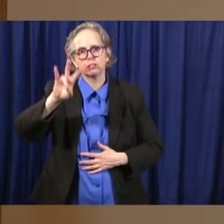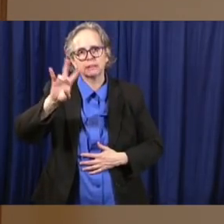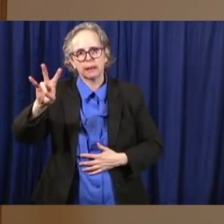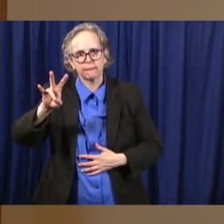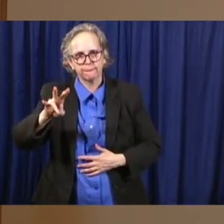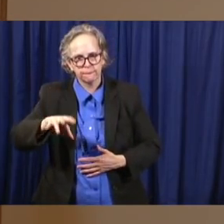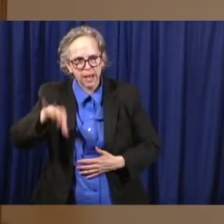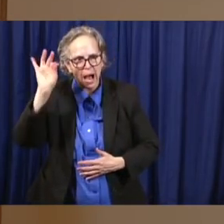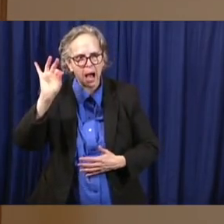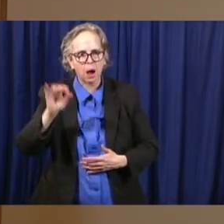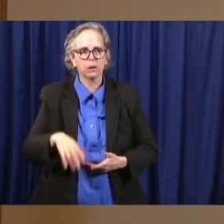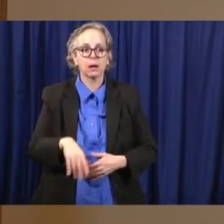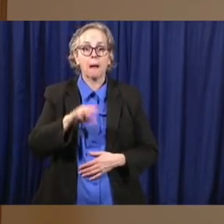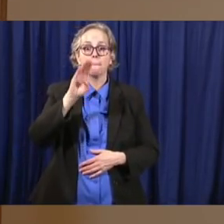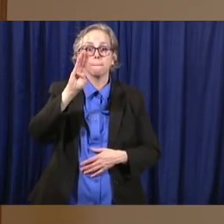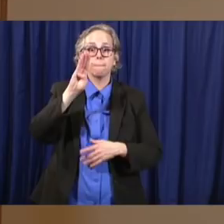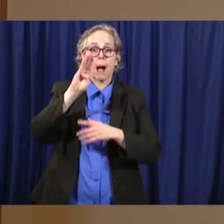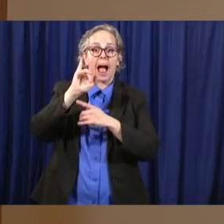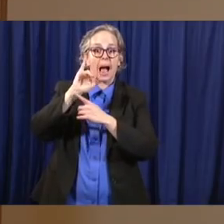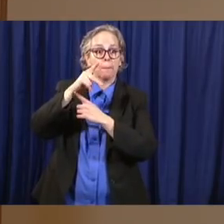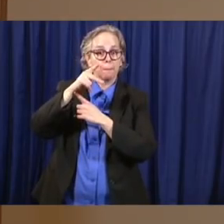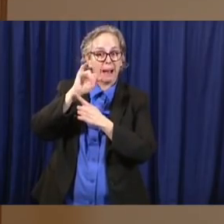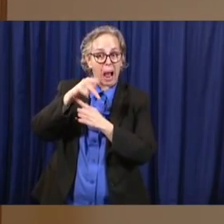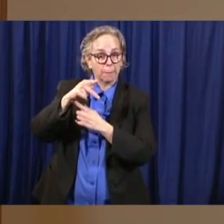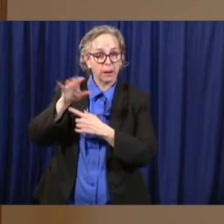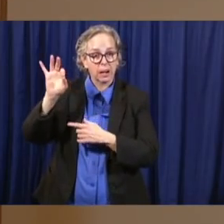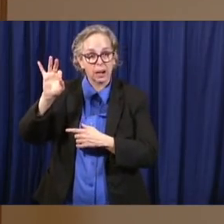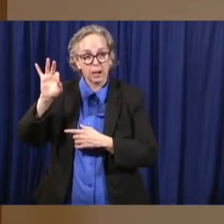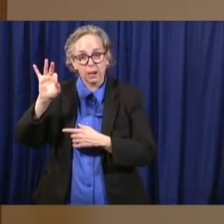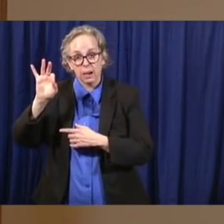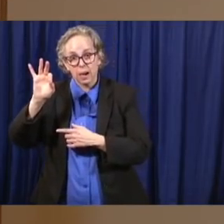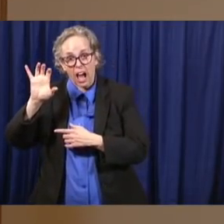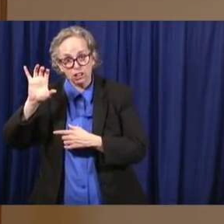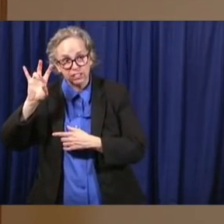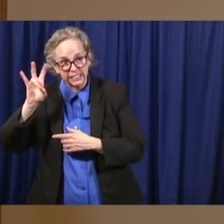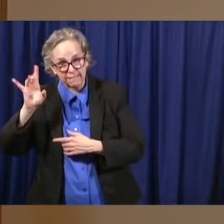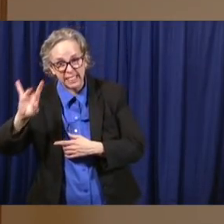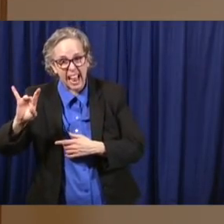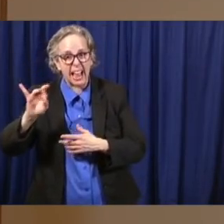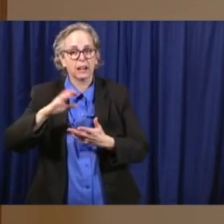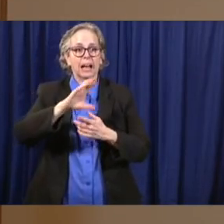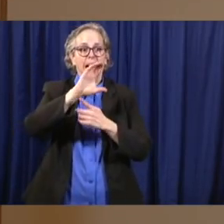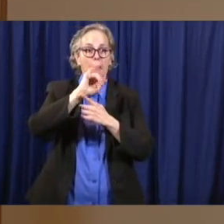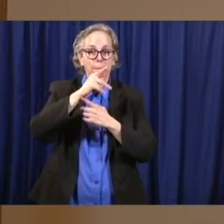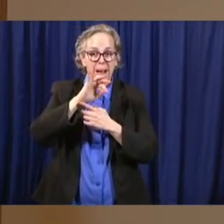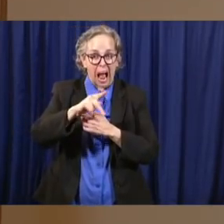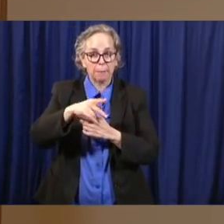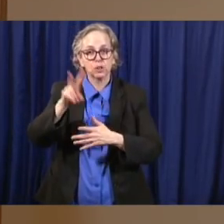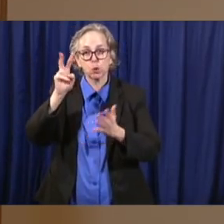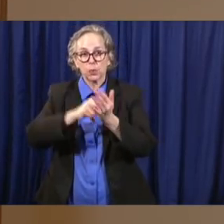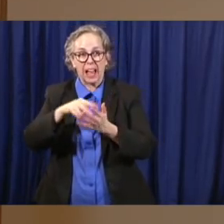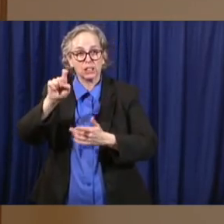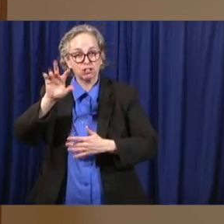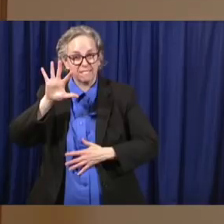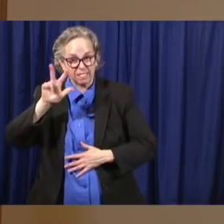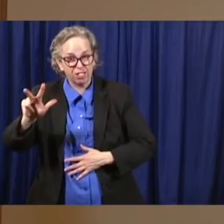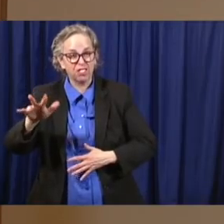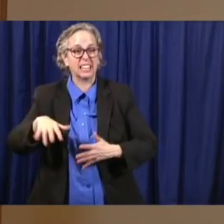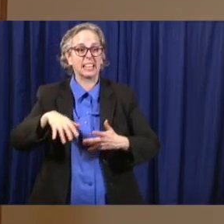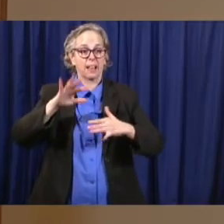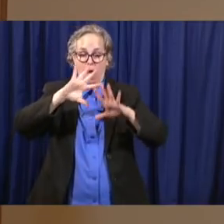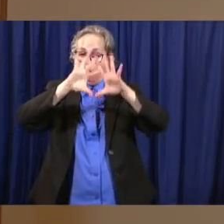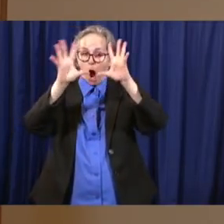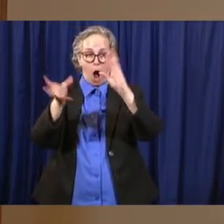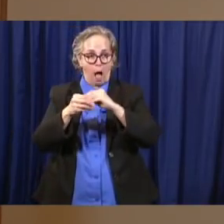medical ventilators. All available. I'm sorry, these are our responses, 805. So we have thousands